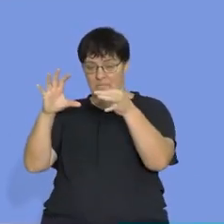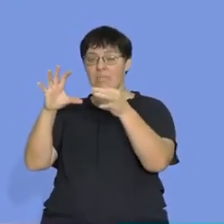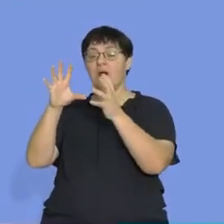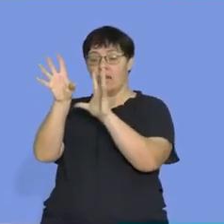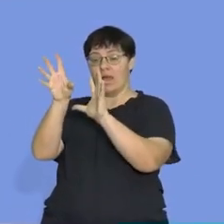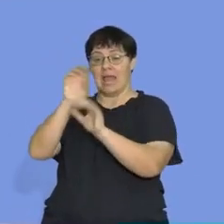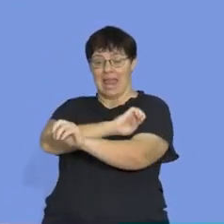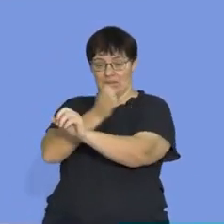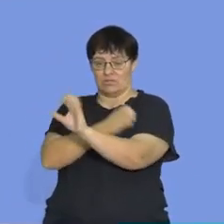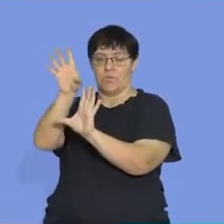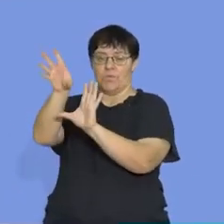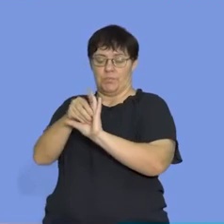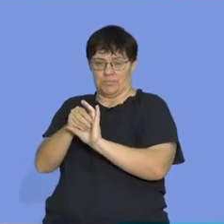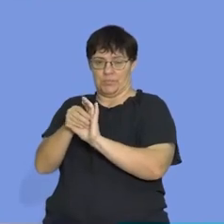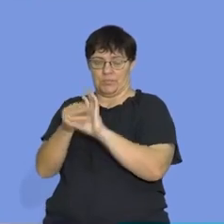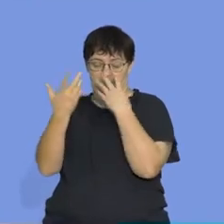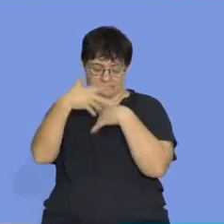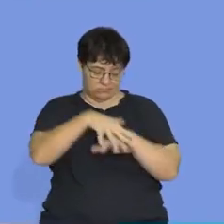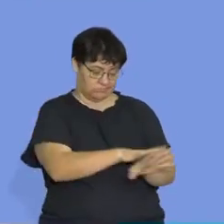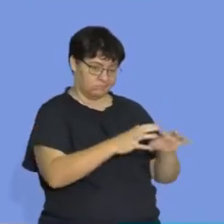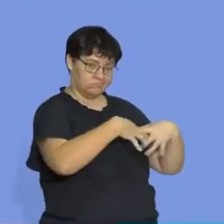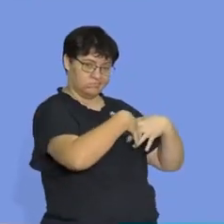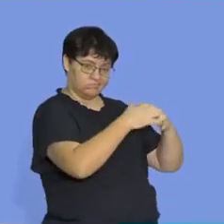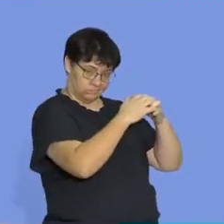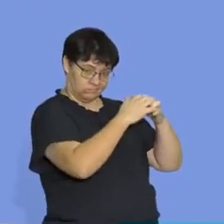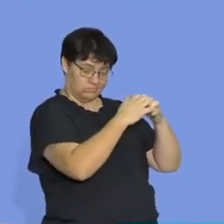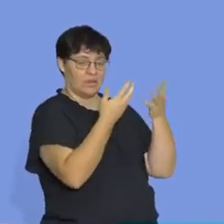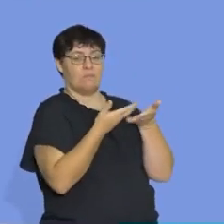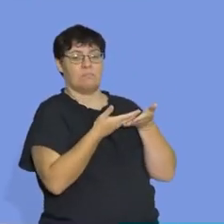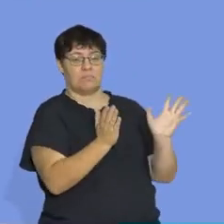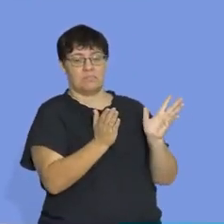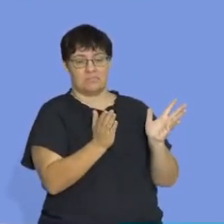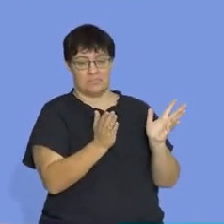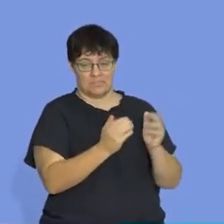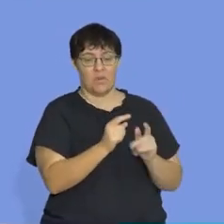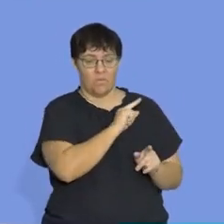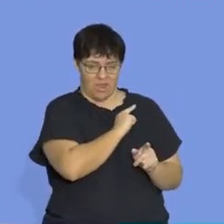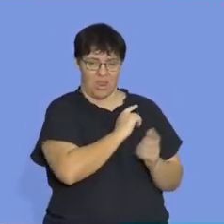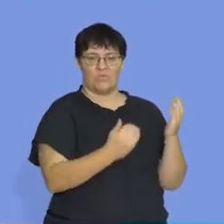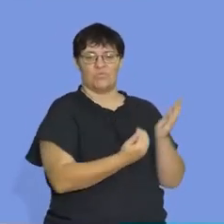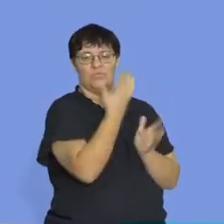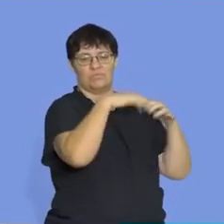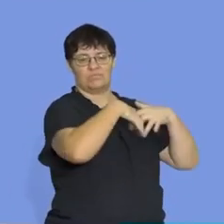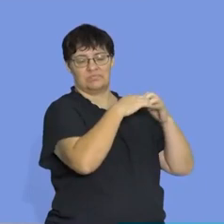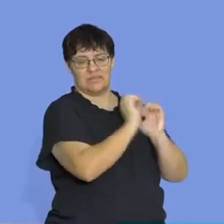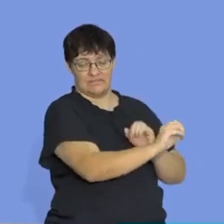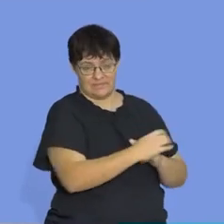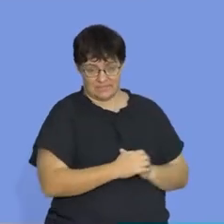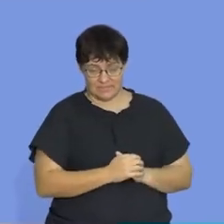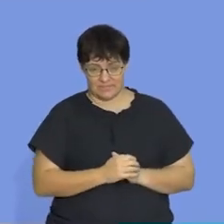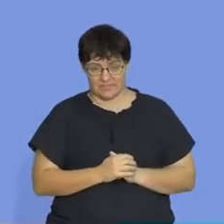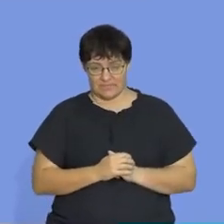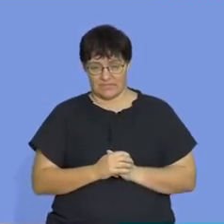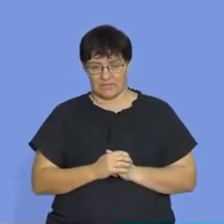reacting particles to actually break down, the bonds that exist between the reactants. But on the other hand, while